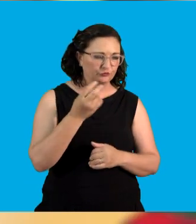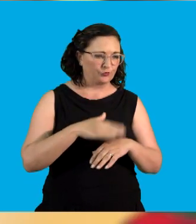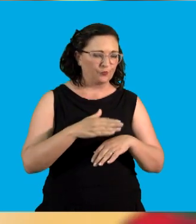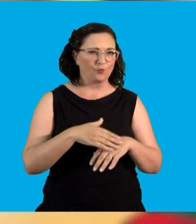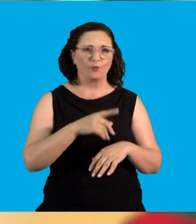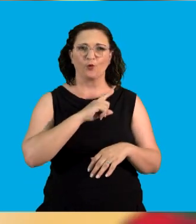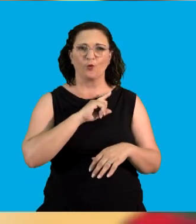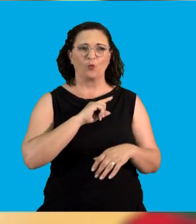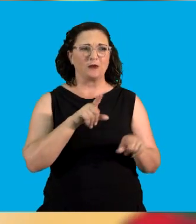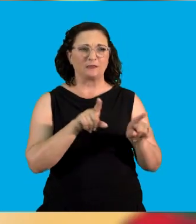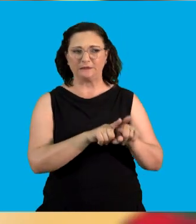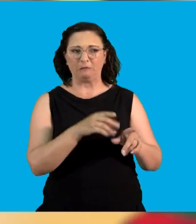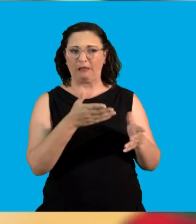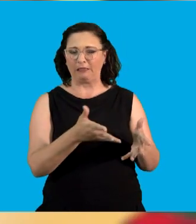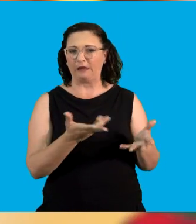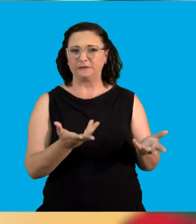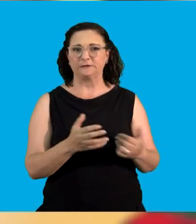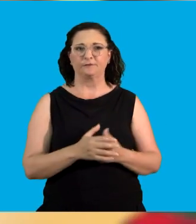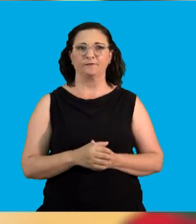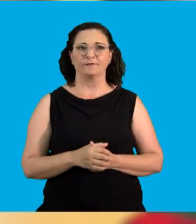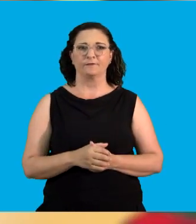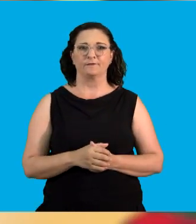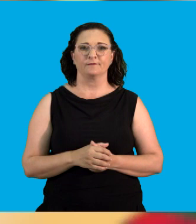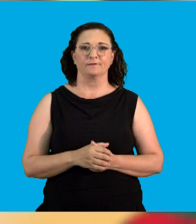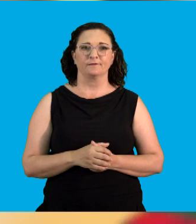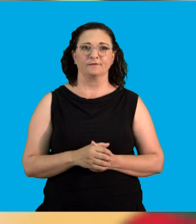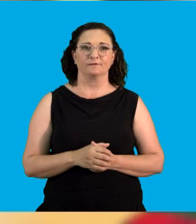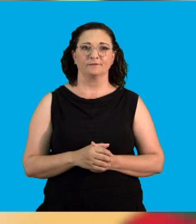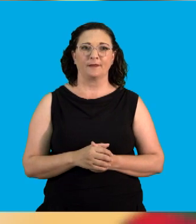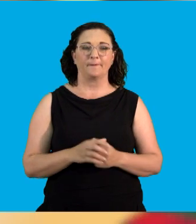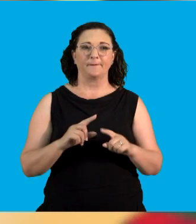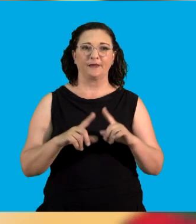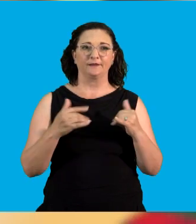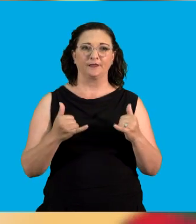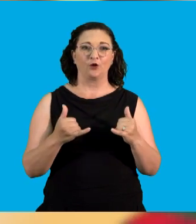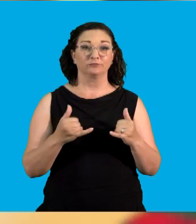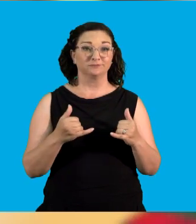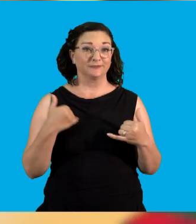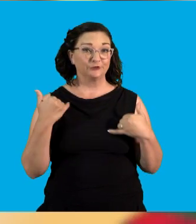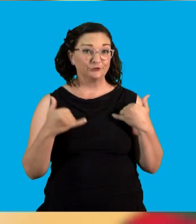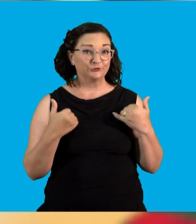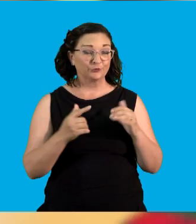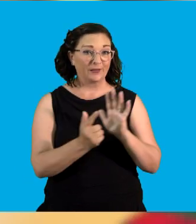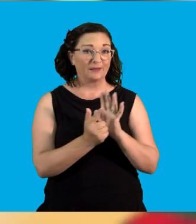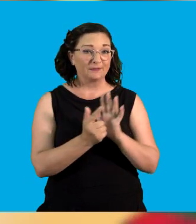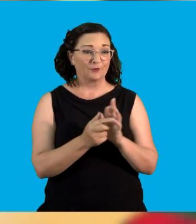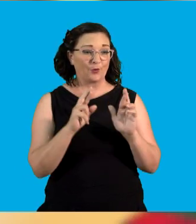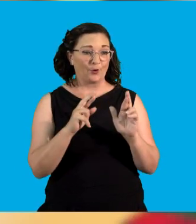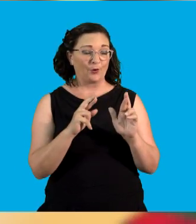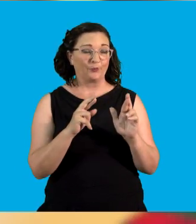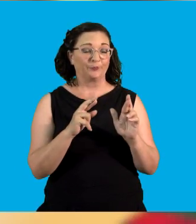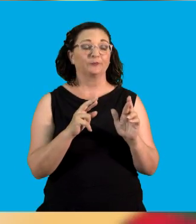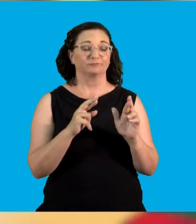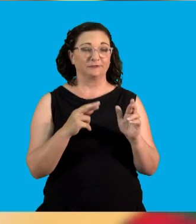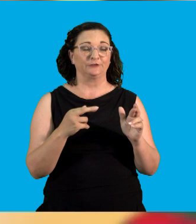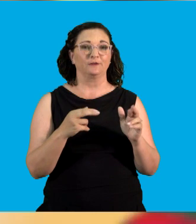go research, try to find out why is it like that, and so on. Now in today's lesson, I hope you enjoyed the